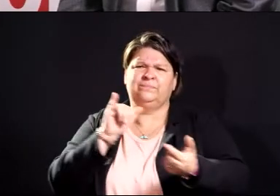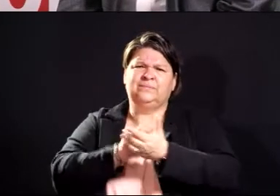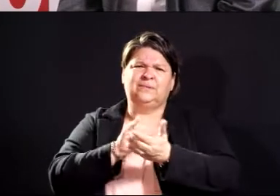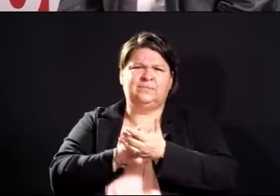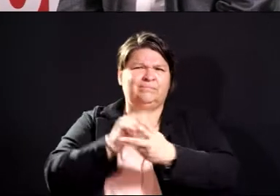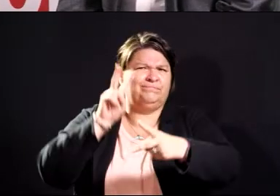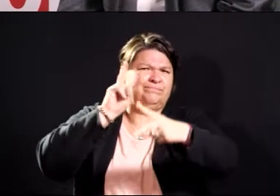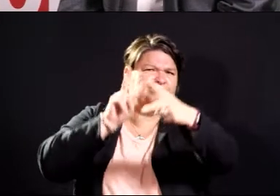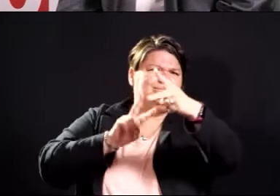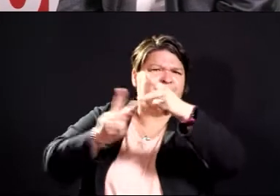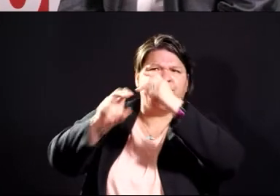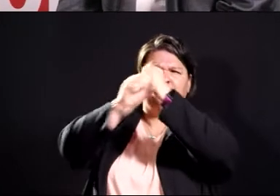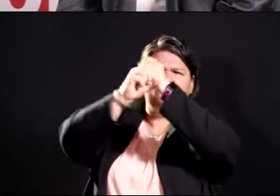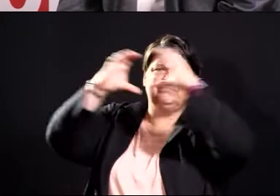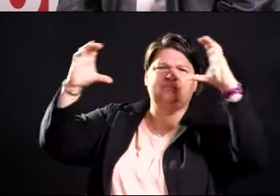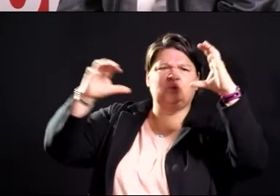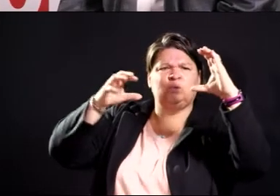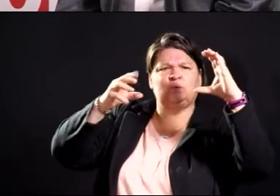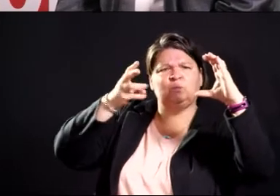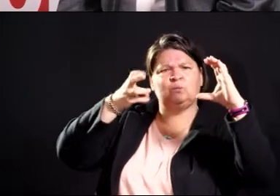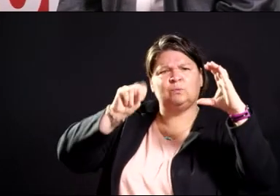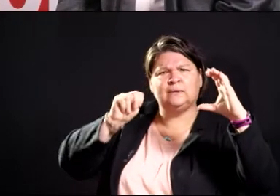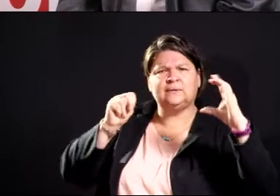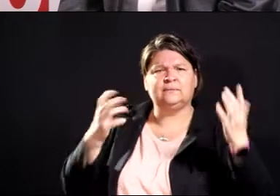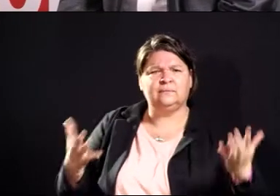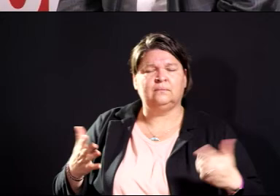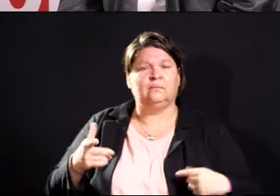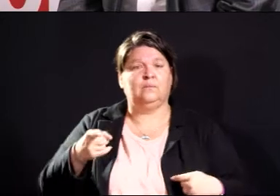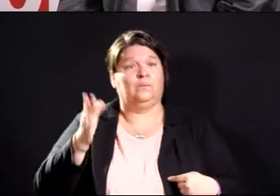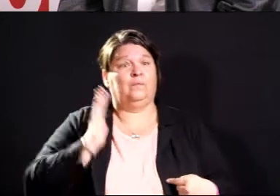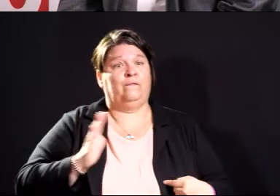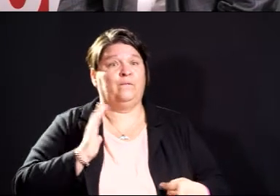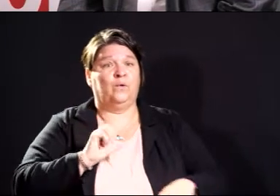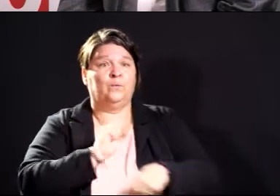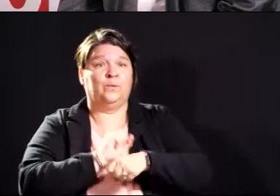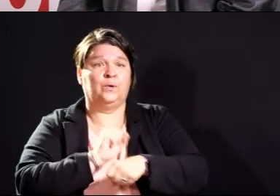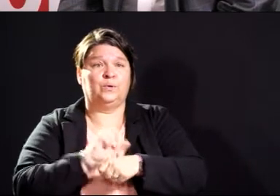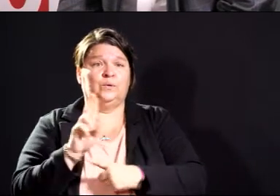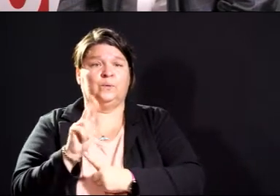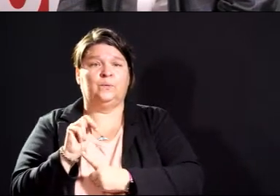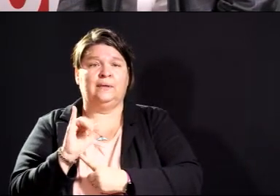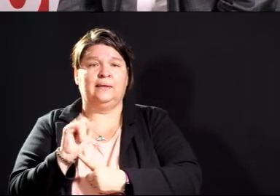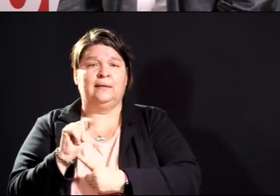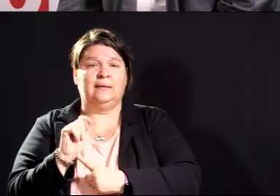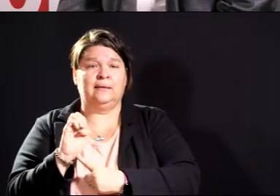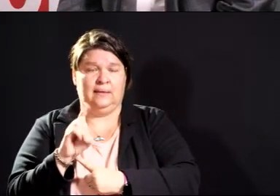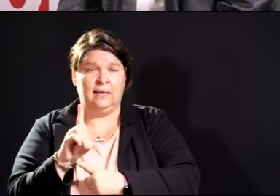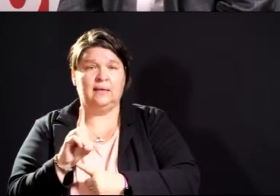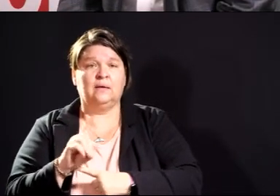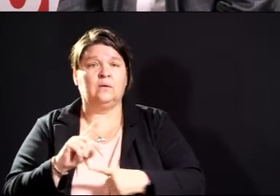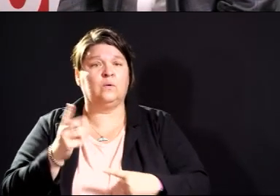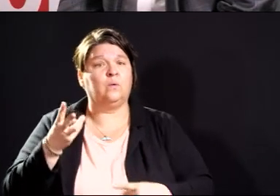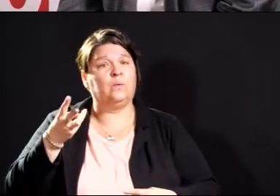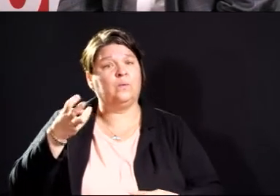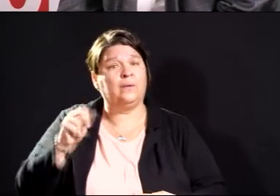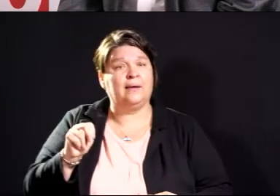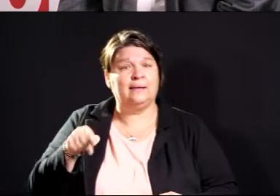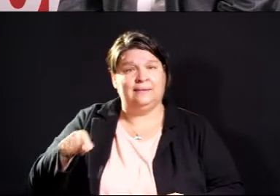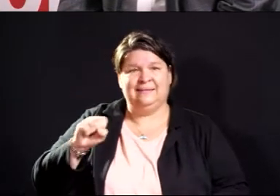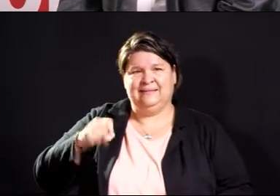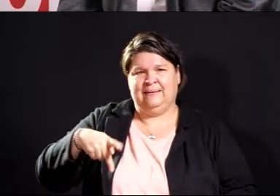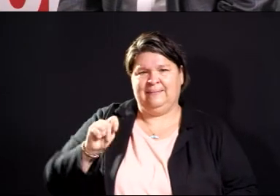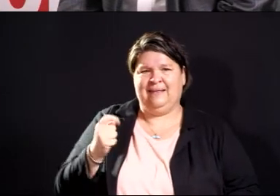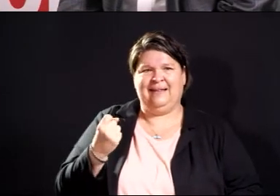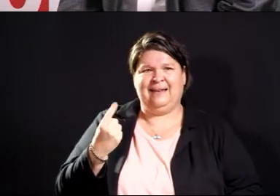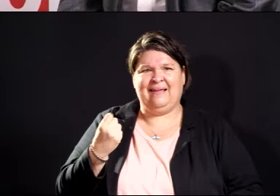with Virgin United. Australia. No, you were with United for 9/11 here. Right. So you've seen it. So, and you saw a lot of changes, and all of us